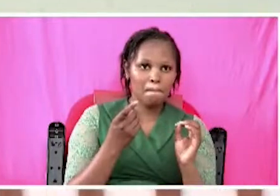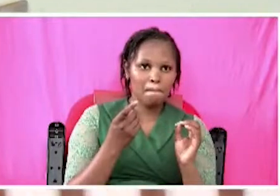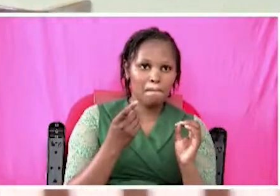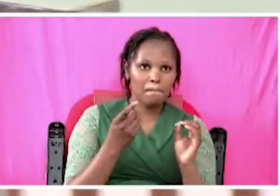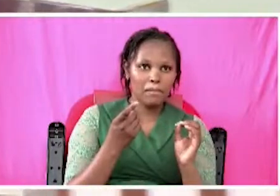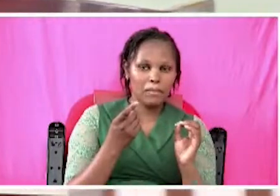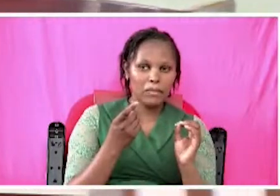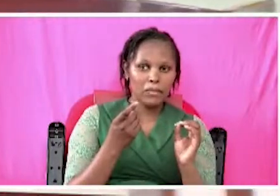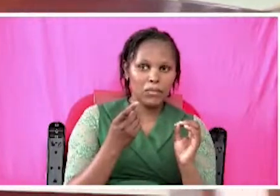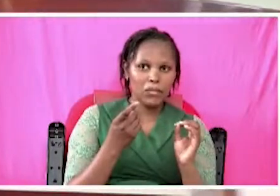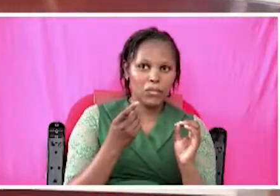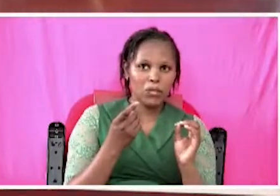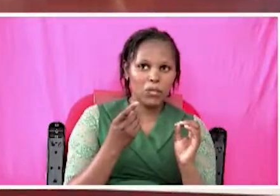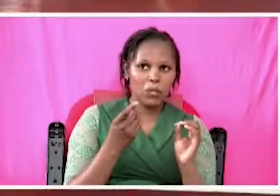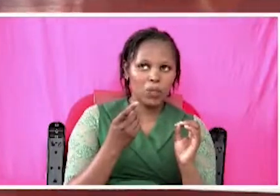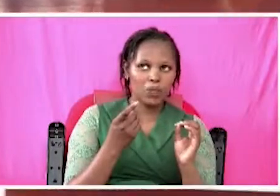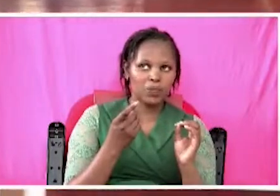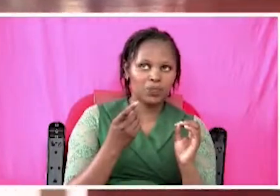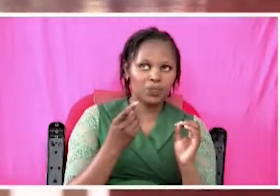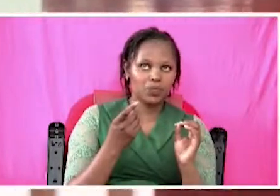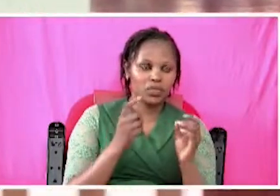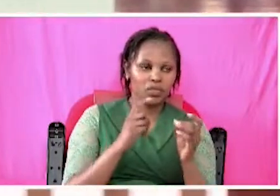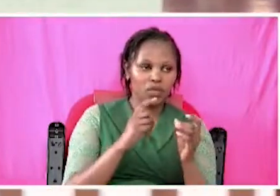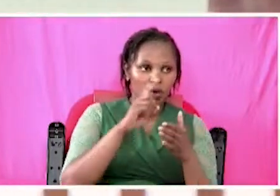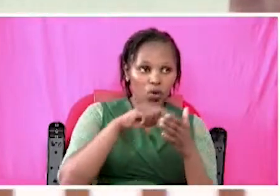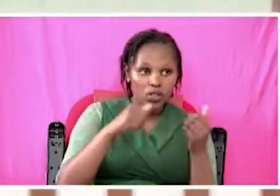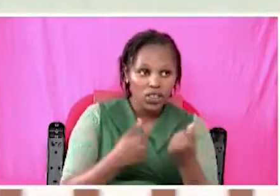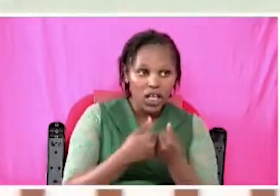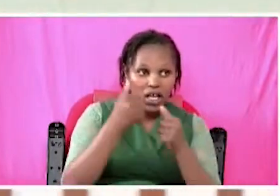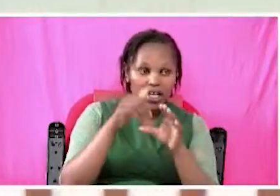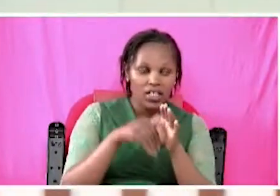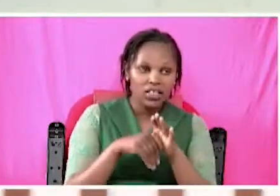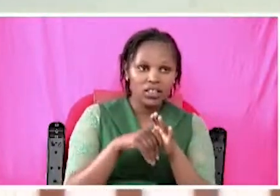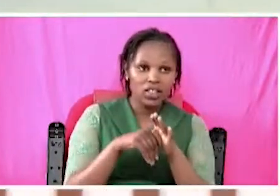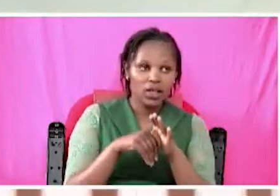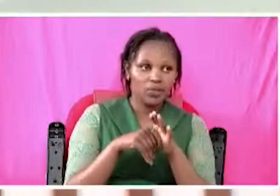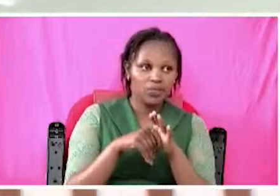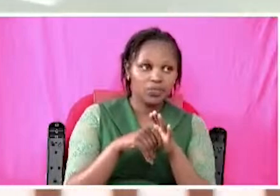probably too, what is going on in the mind of